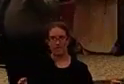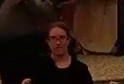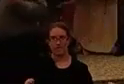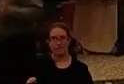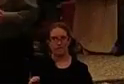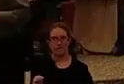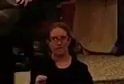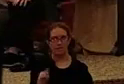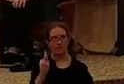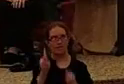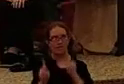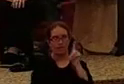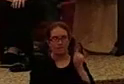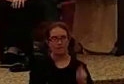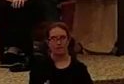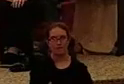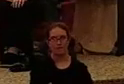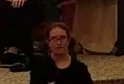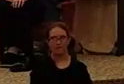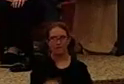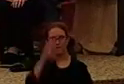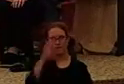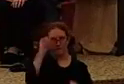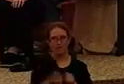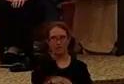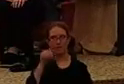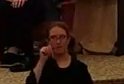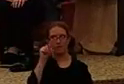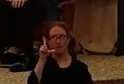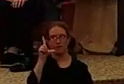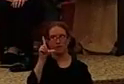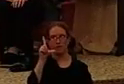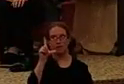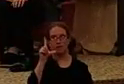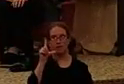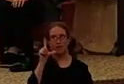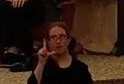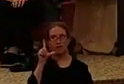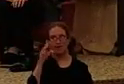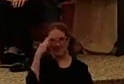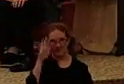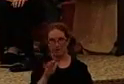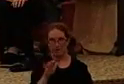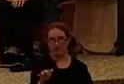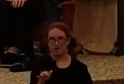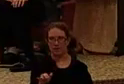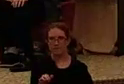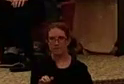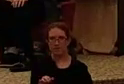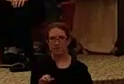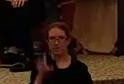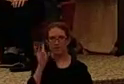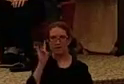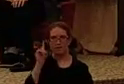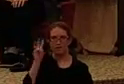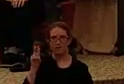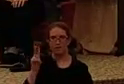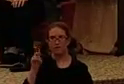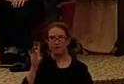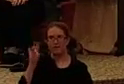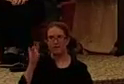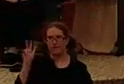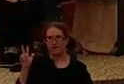then there's those, like old Brother Luce. Hallelujah. 80-something years old, I think probably 82 or